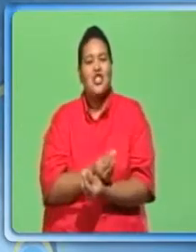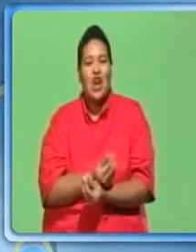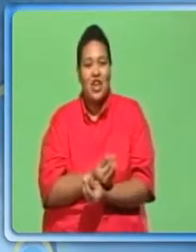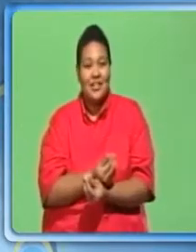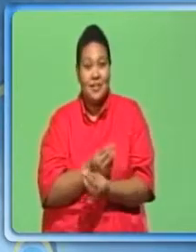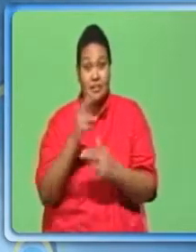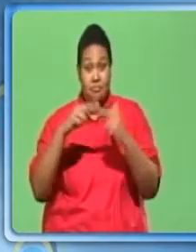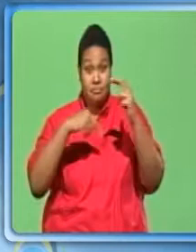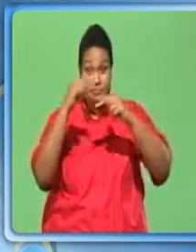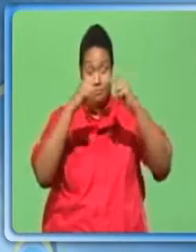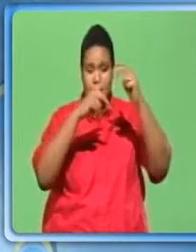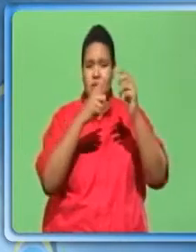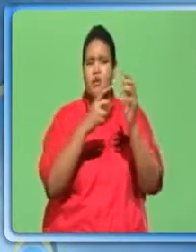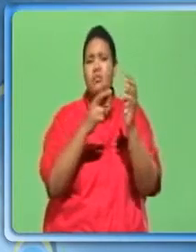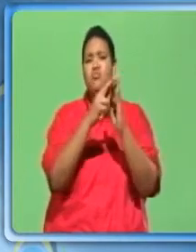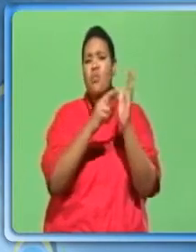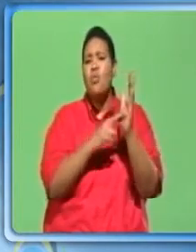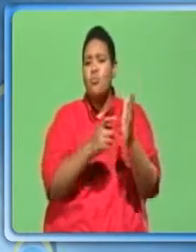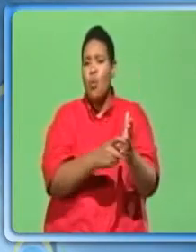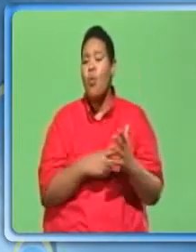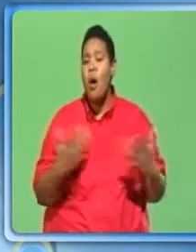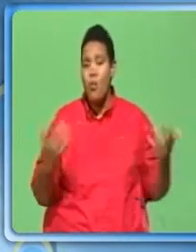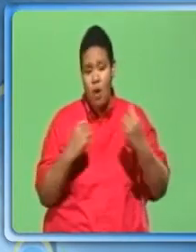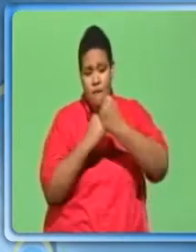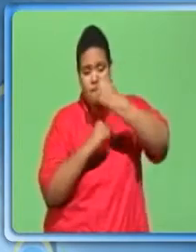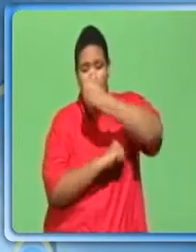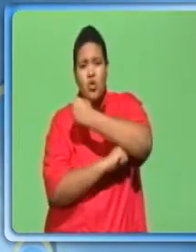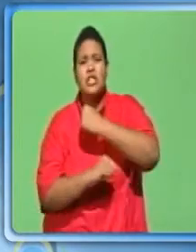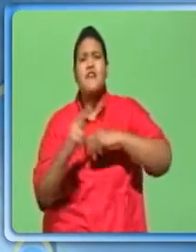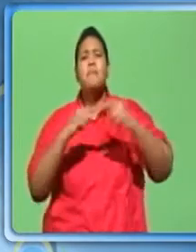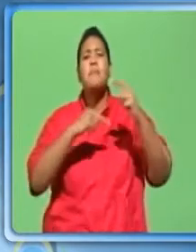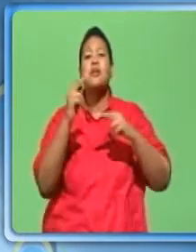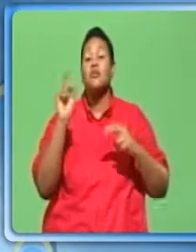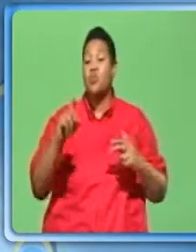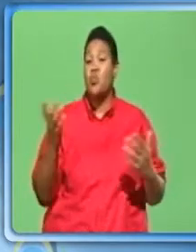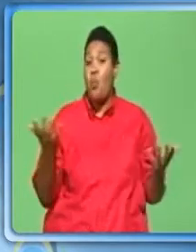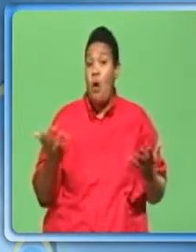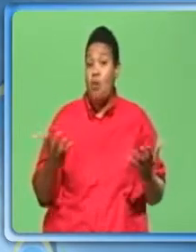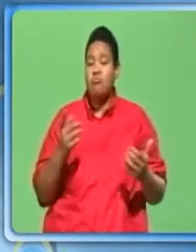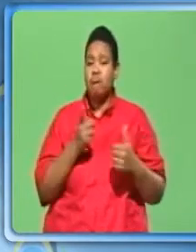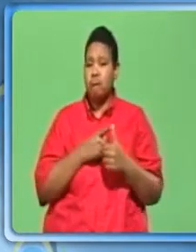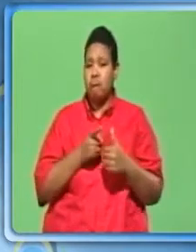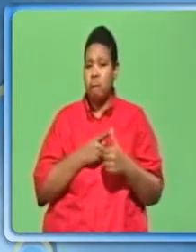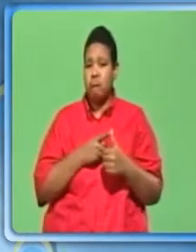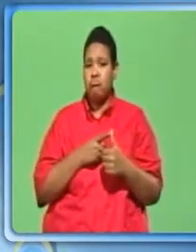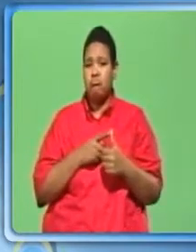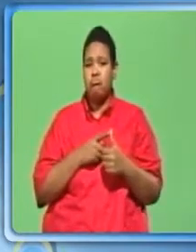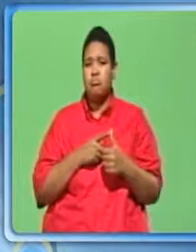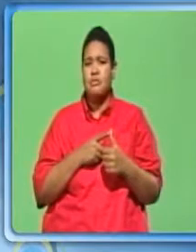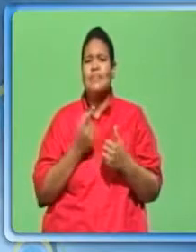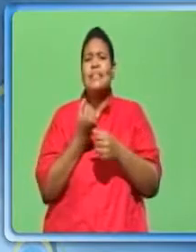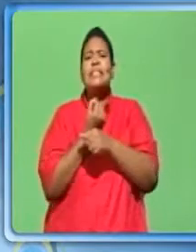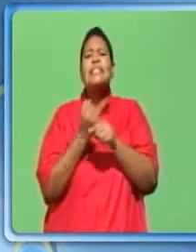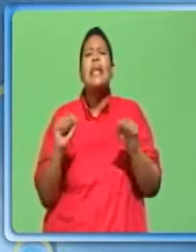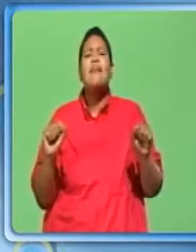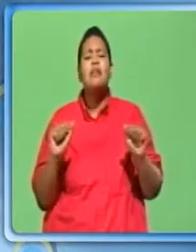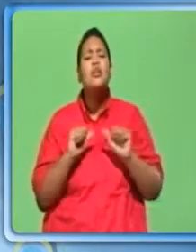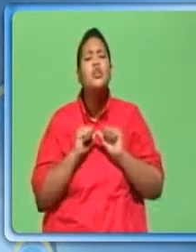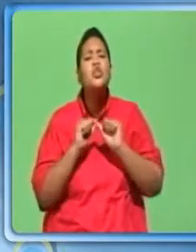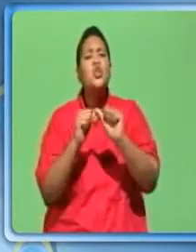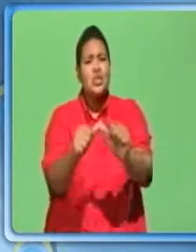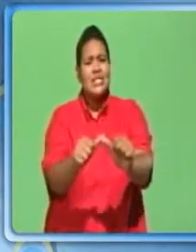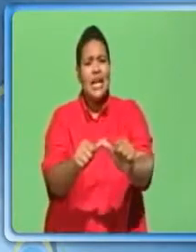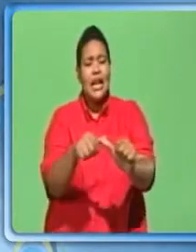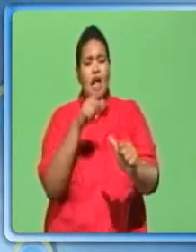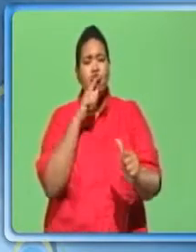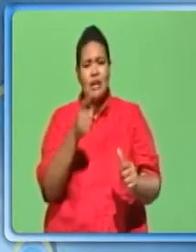Building regulation requires that the foundation of a building shall 1. Safely sustain